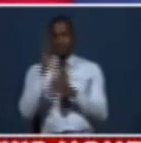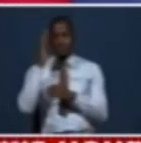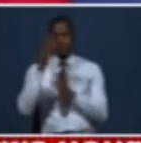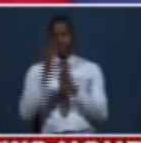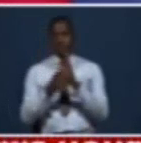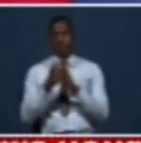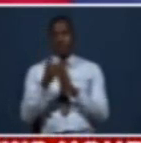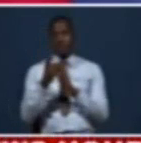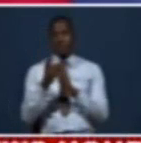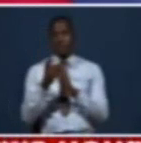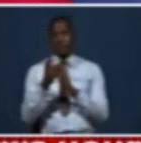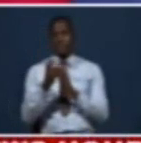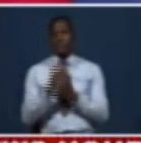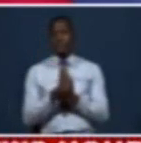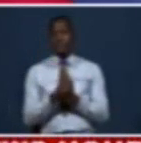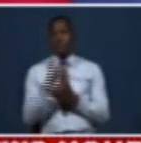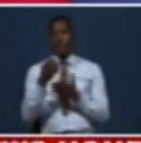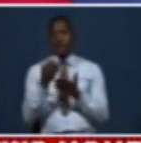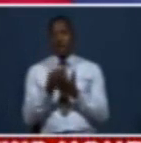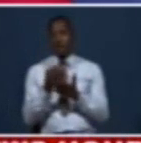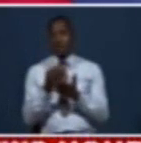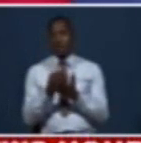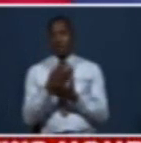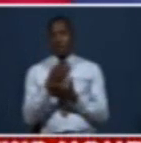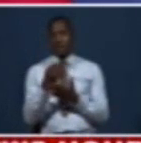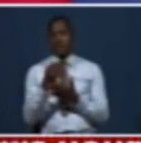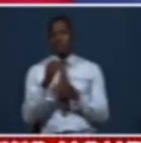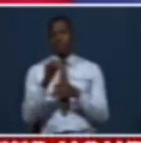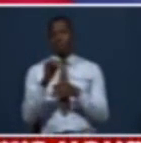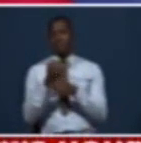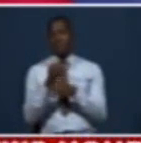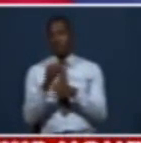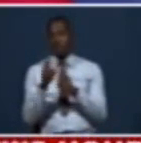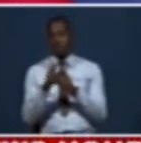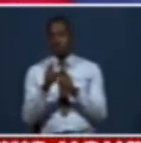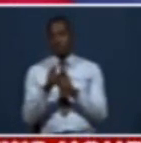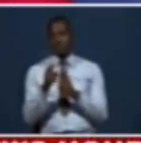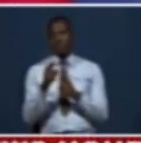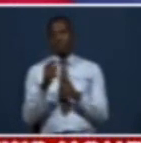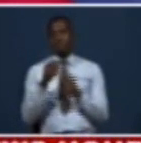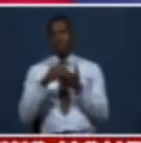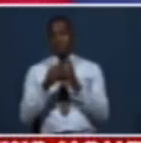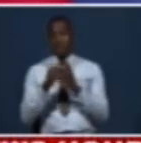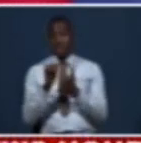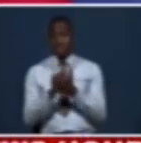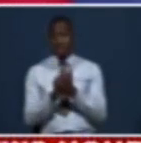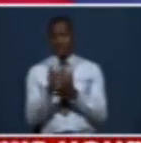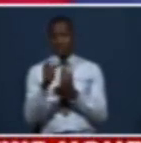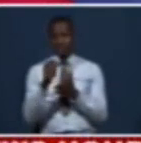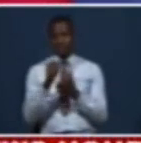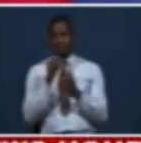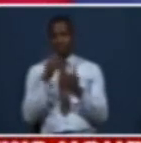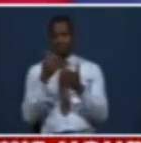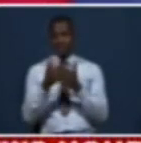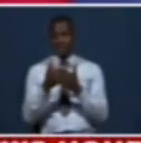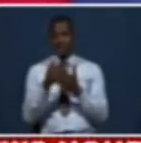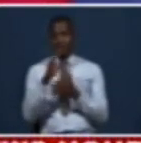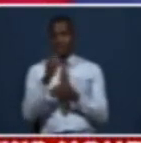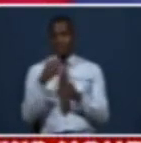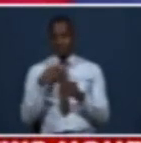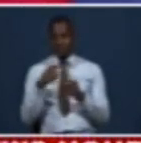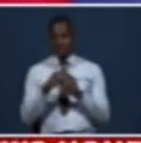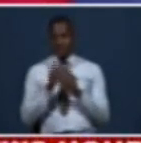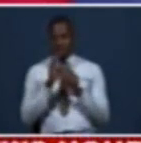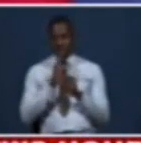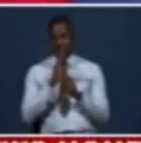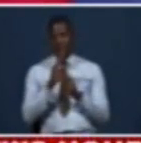development of the Ghanaian economy and industry. And it is also going to mean that a Norwegian company like Aker is going to be